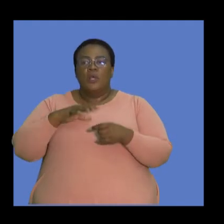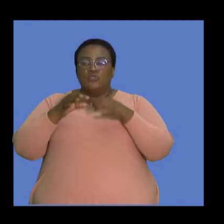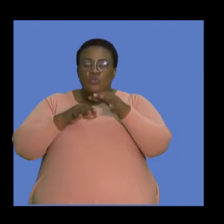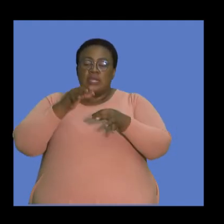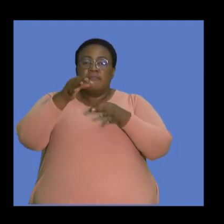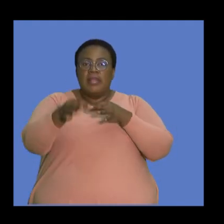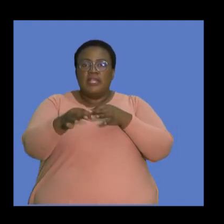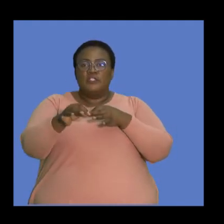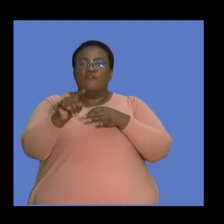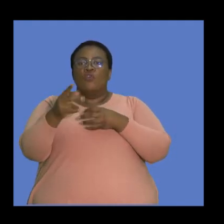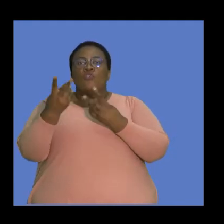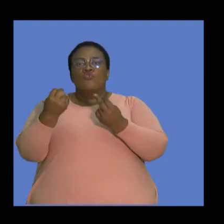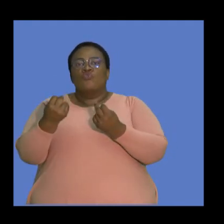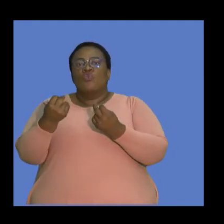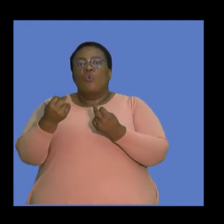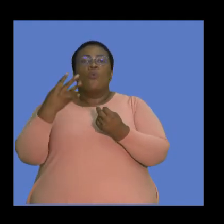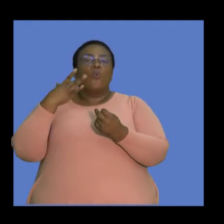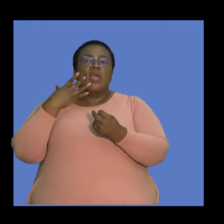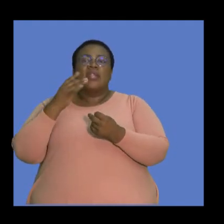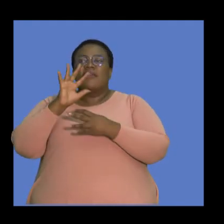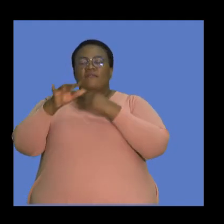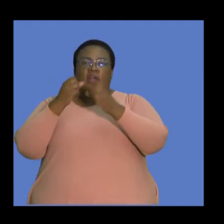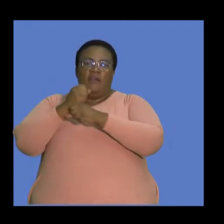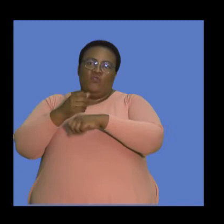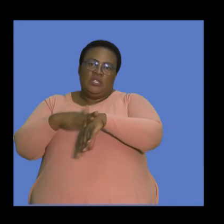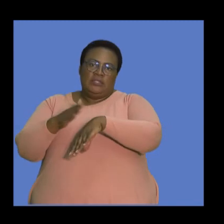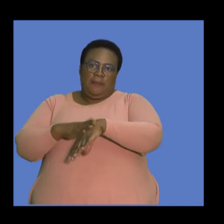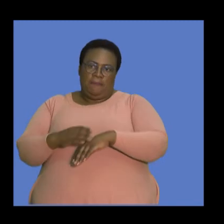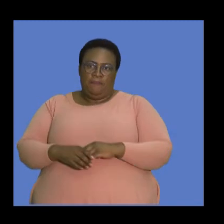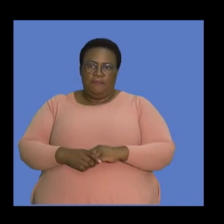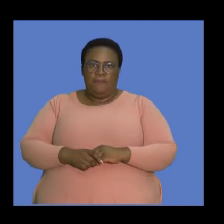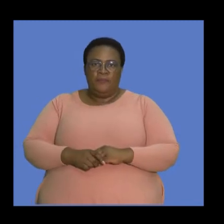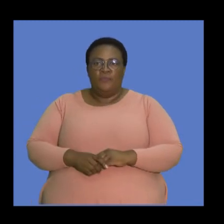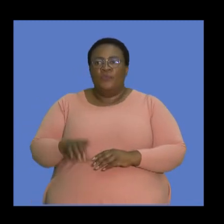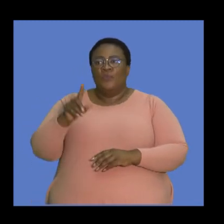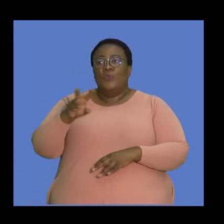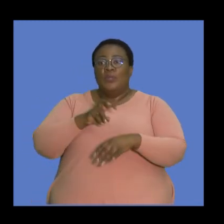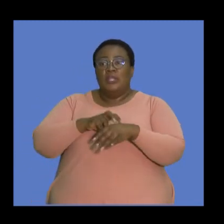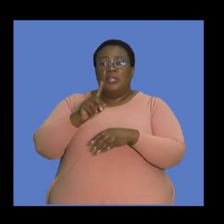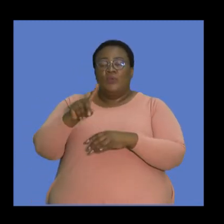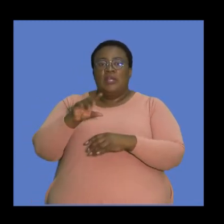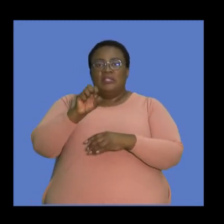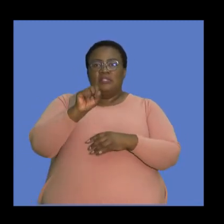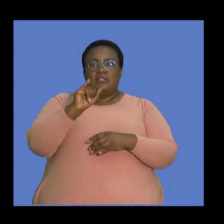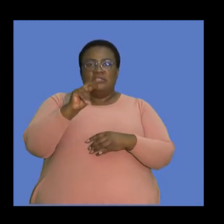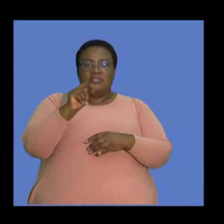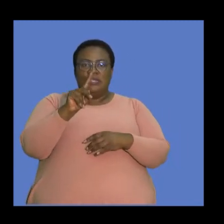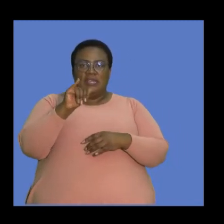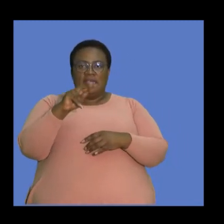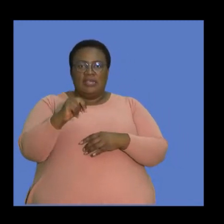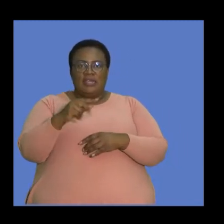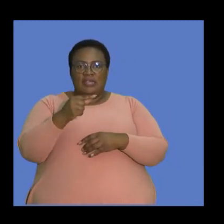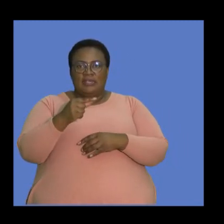your PlayStation 5 for a new version in 5 years' time. And then you need your sinking fund to